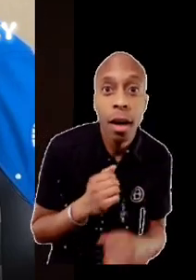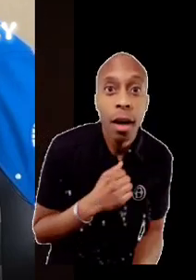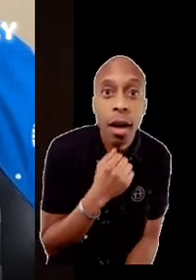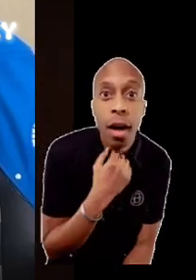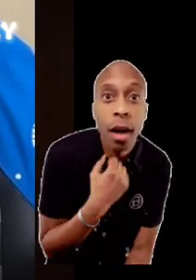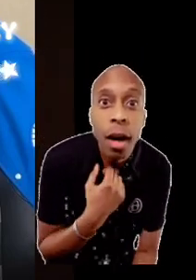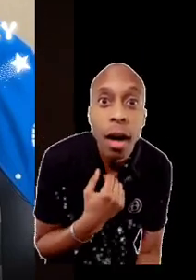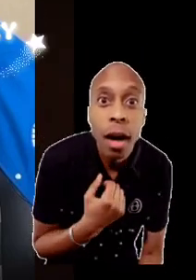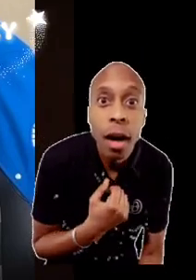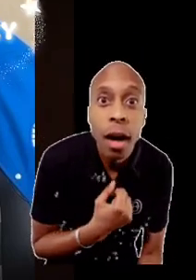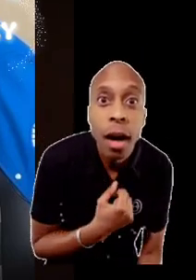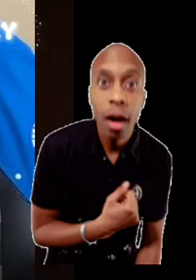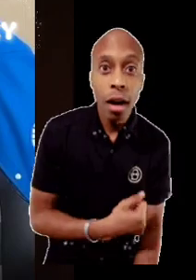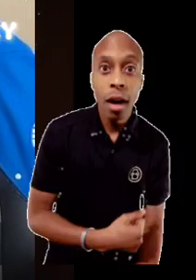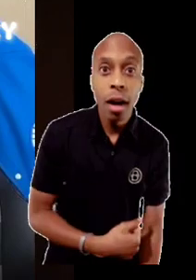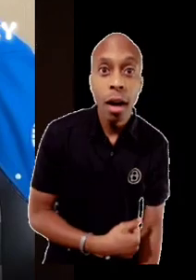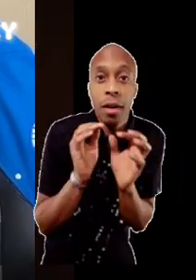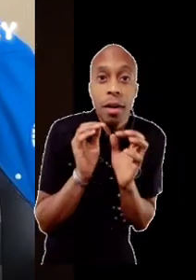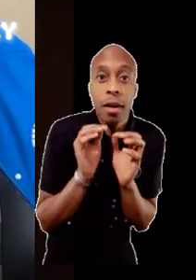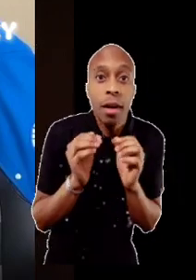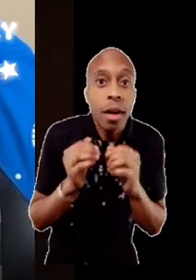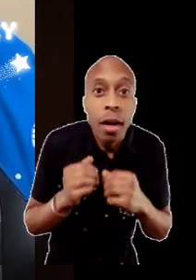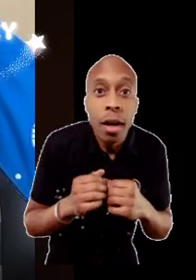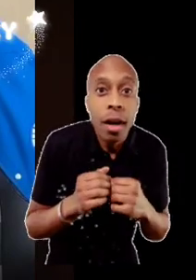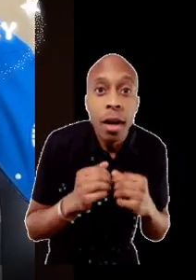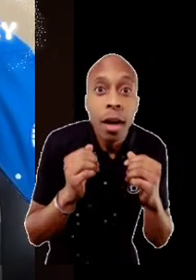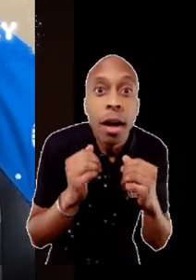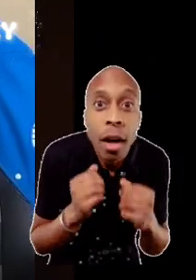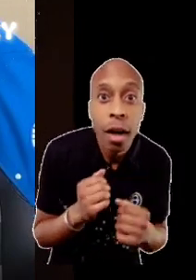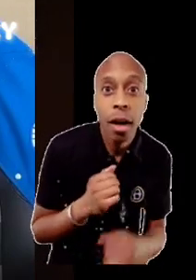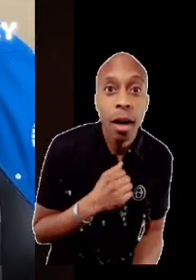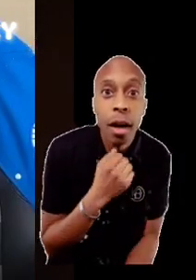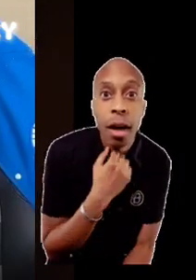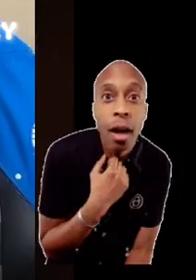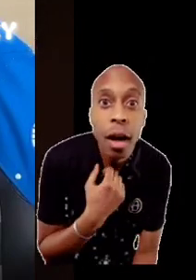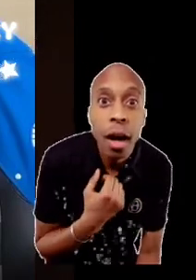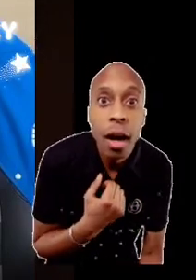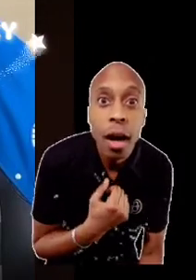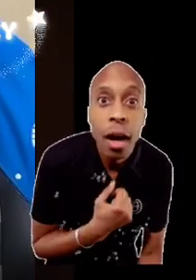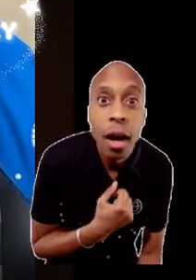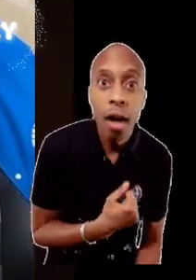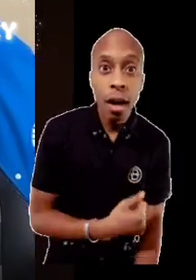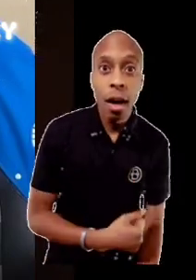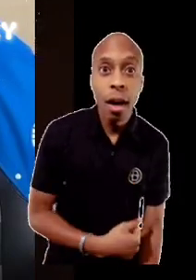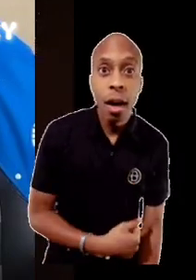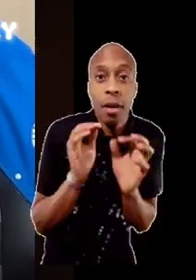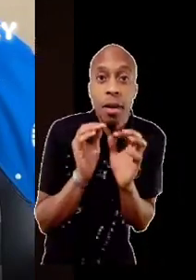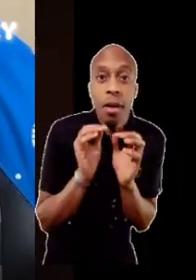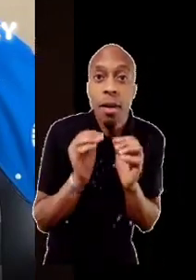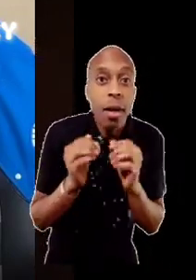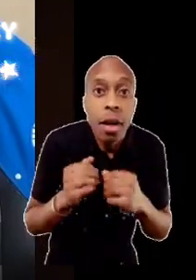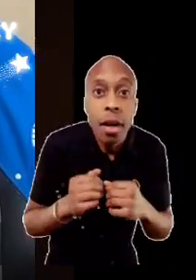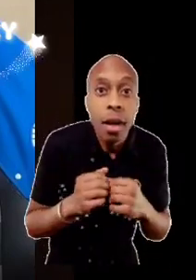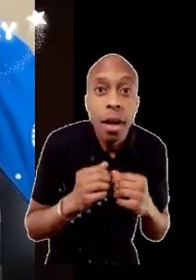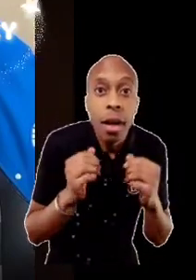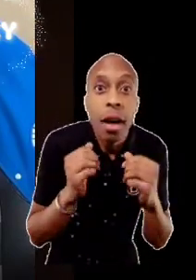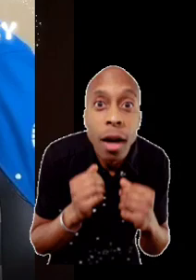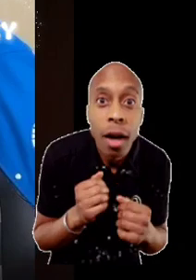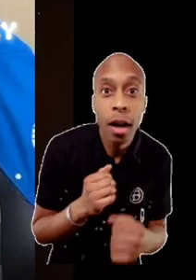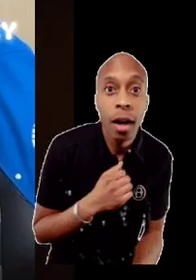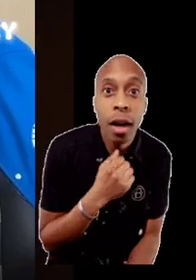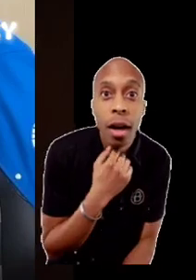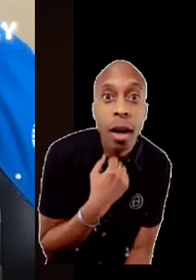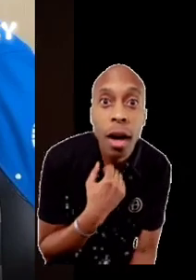I understand a rest. Some of them just a follow. Poor little think them. Until somebody reason with them. Amen.